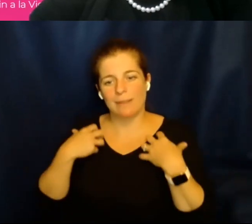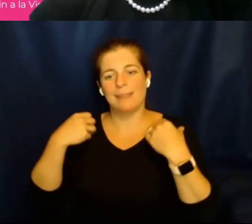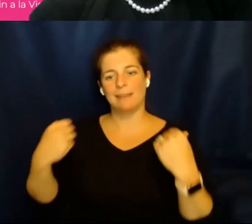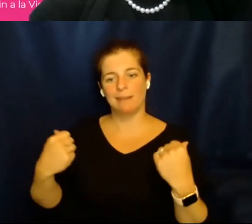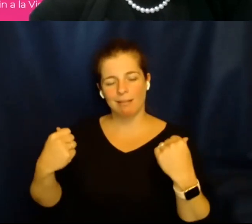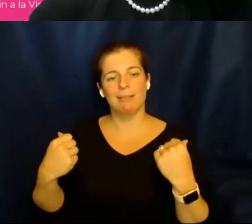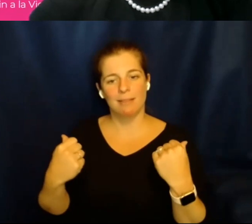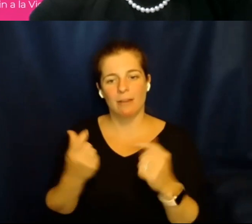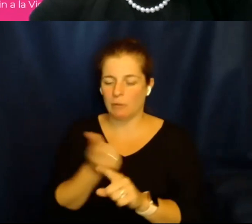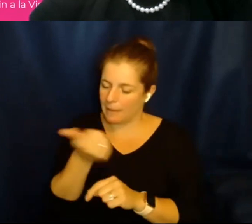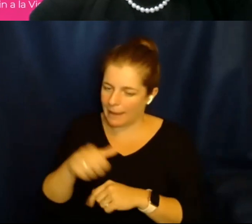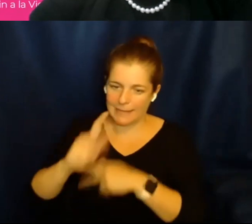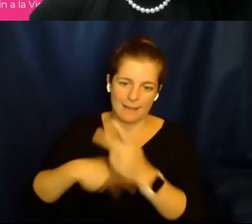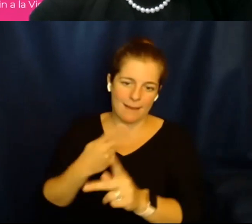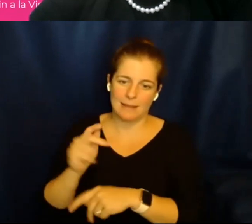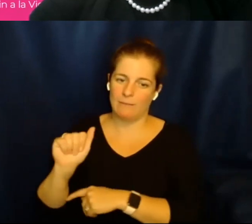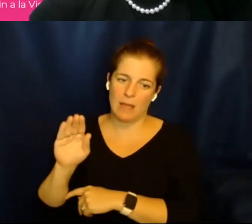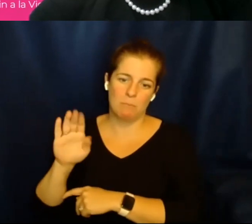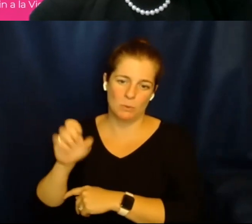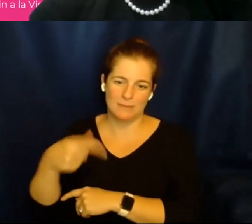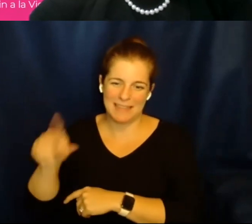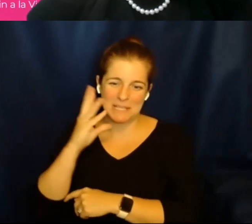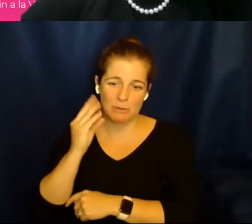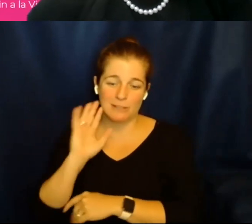of an abusive situation. Thank you.